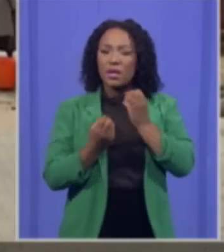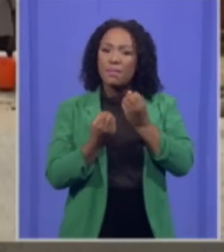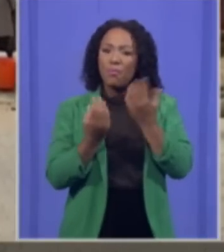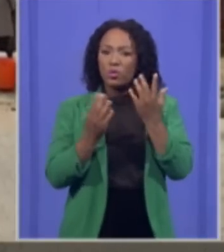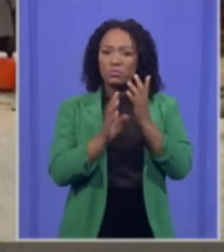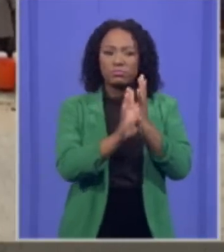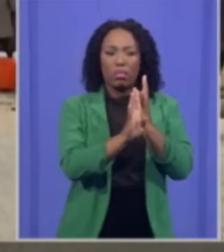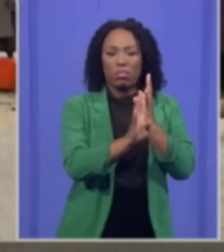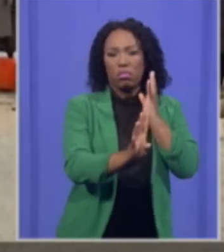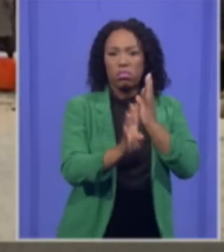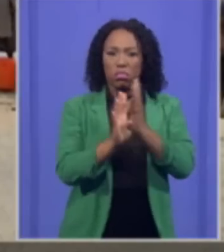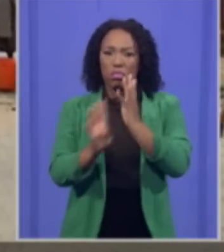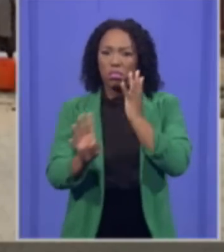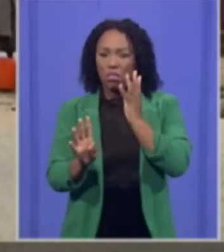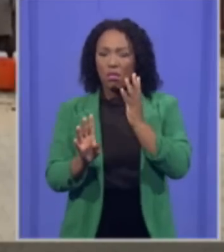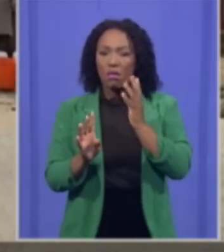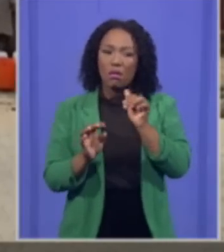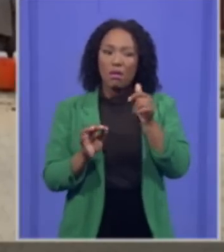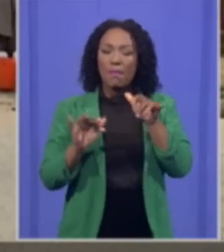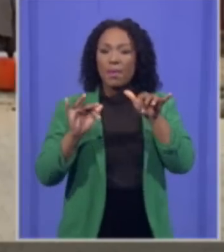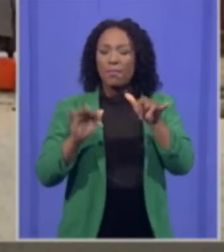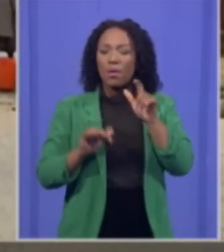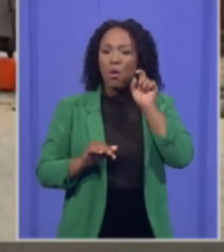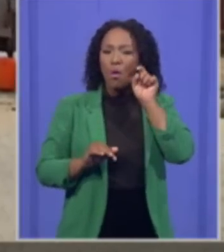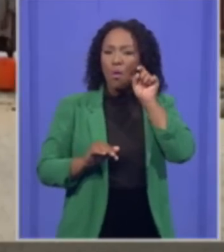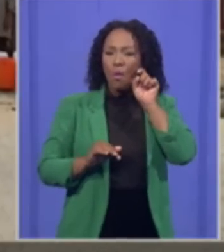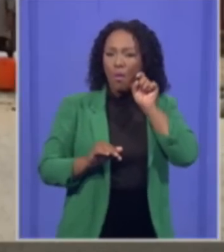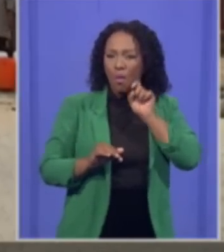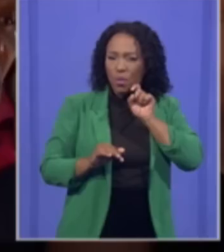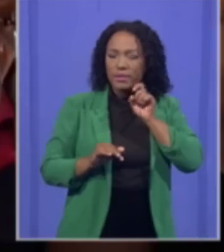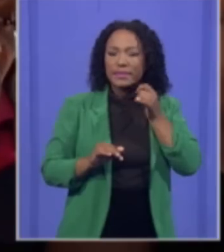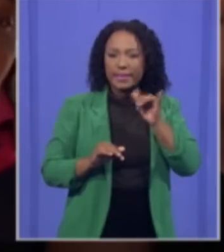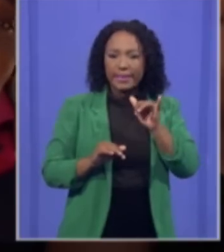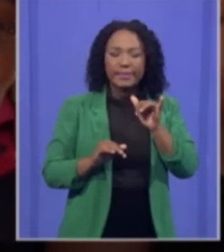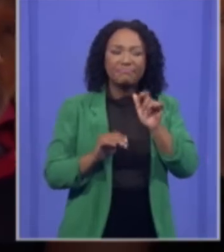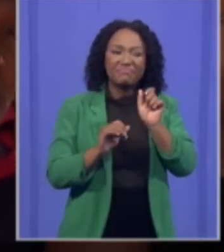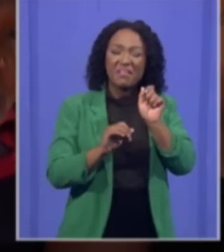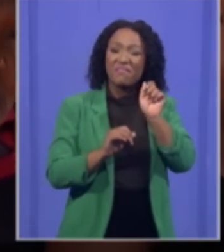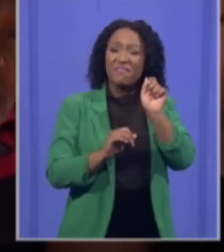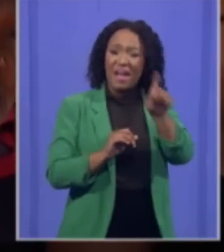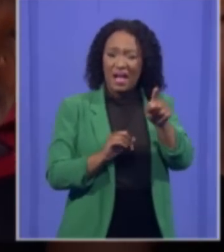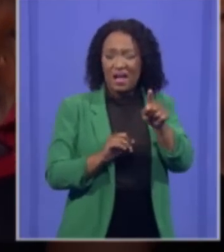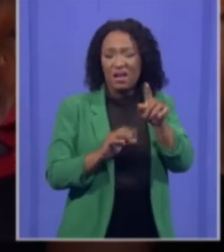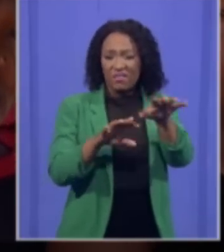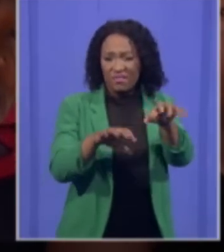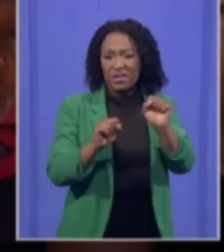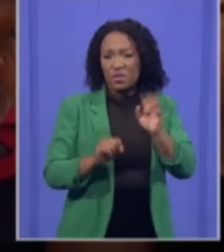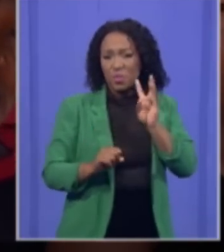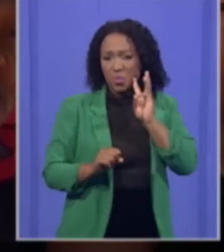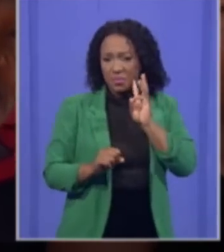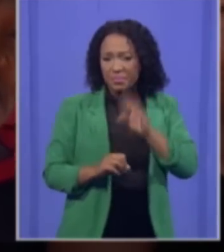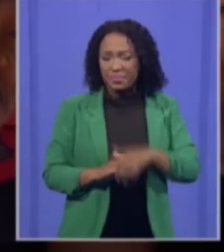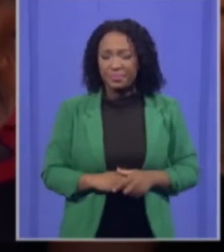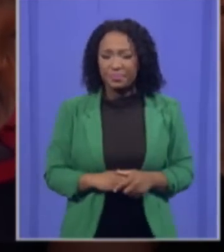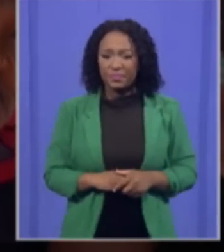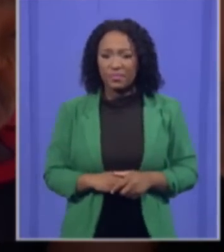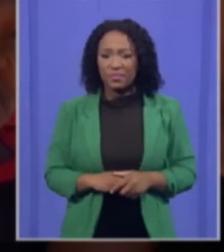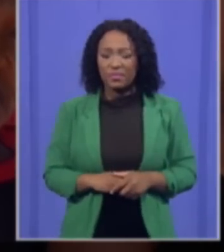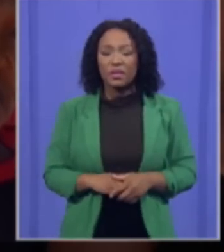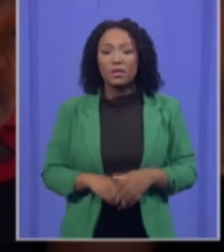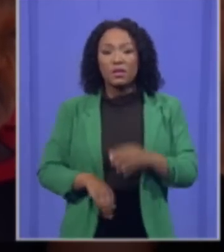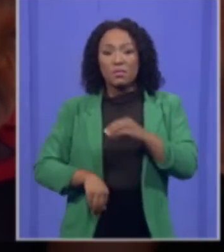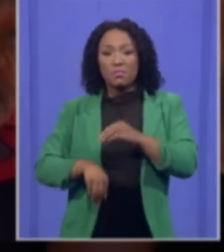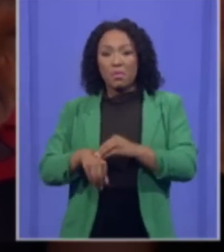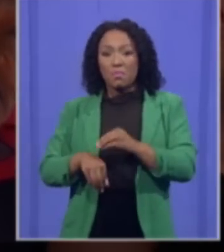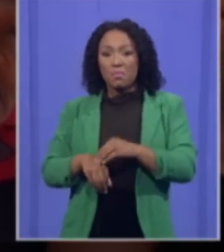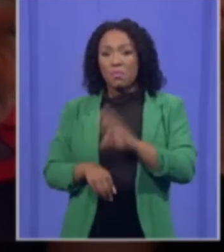sena se kenyeletsa le batho ba seng ba le baholo dilemong. Mathata re kopana le ona metsi ke gore metsi a ditshila ha